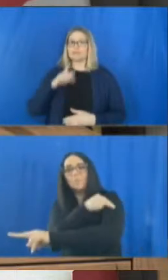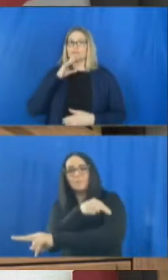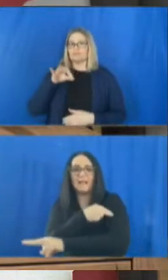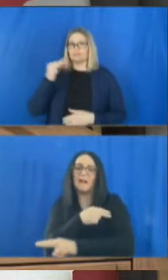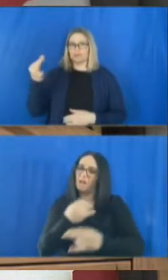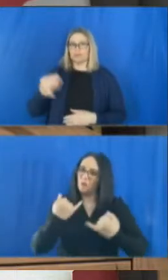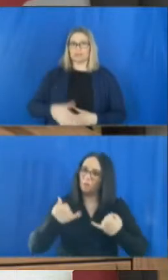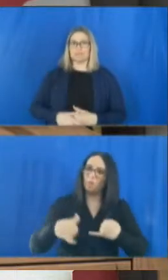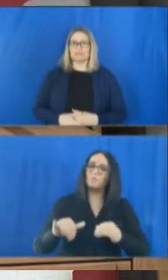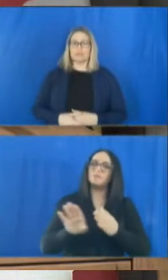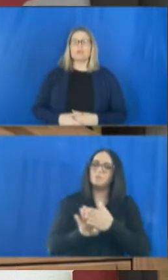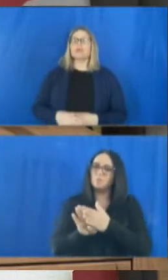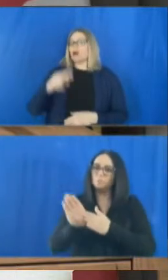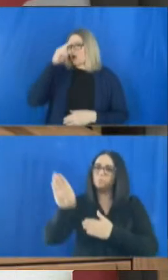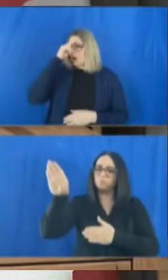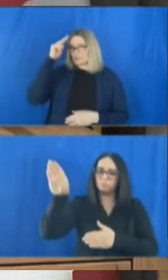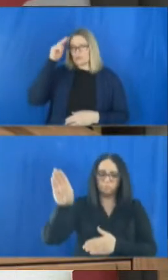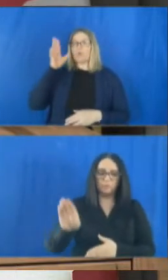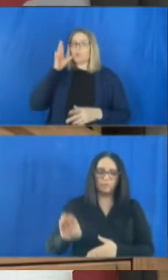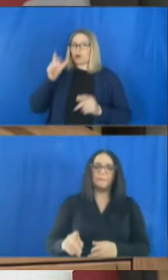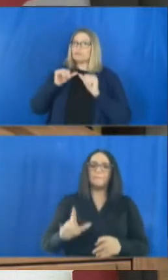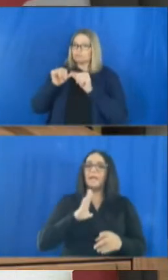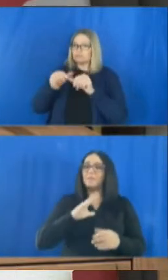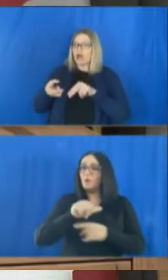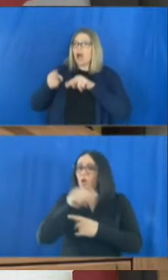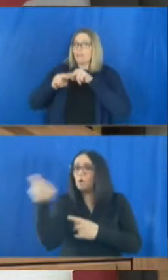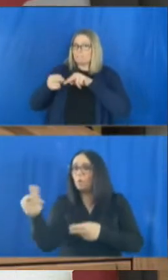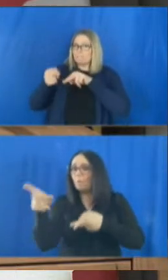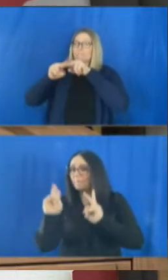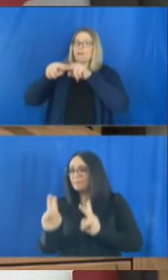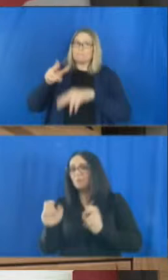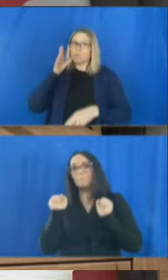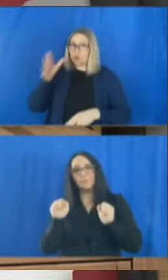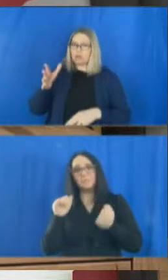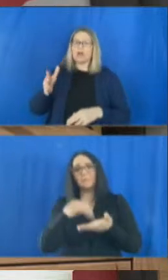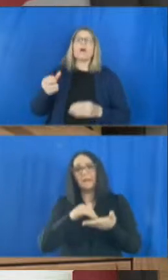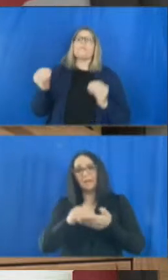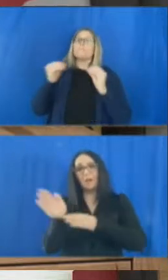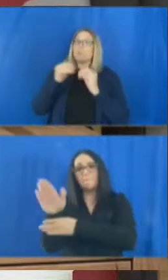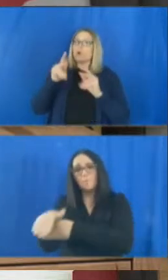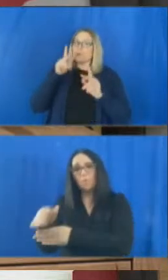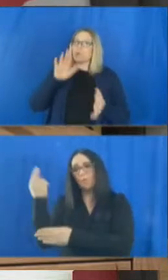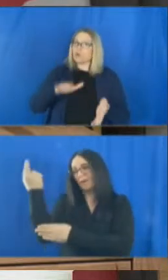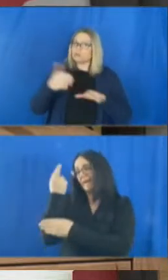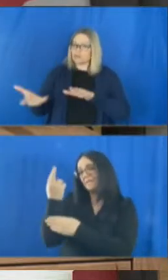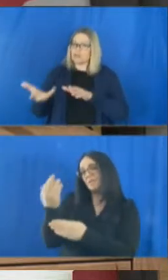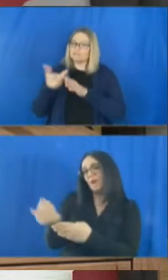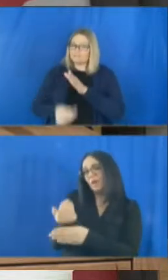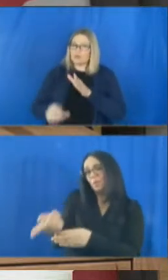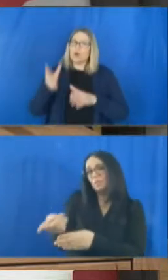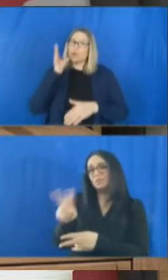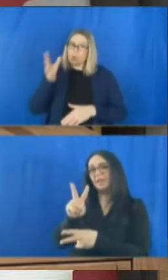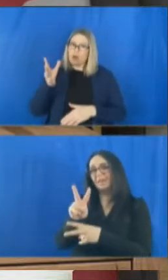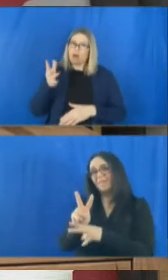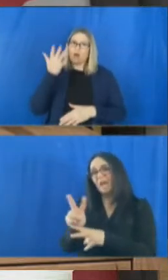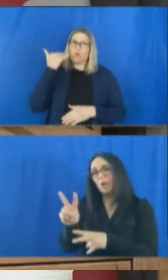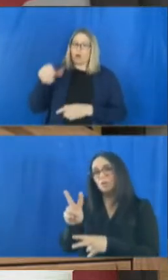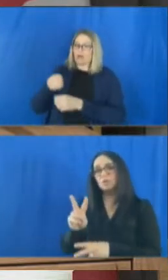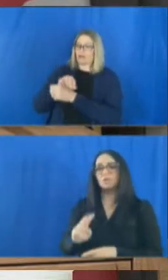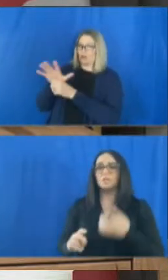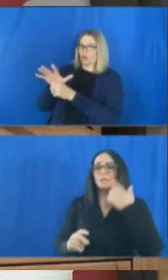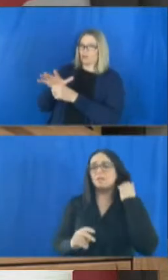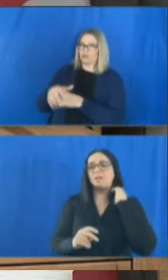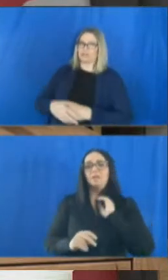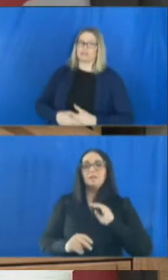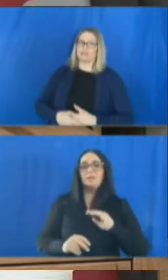greatest risks are people who are not vaccinated or partially vaccinated or did not receive their booster shots at 6 months,